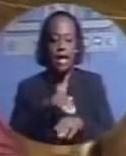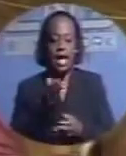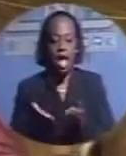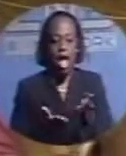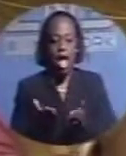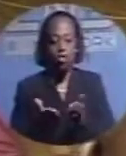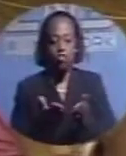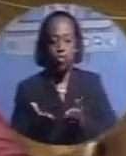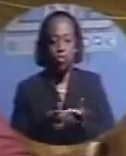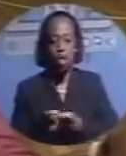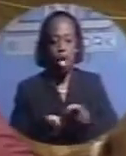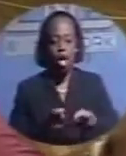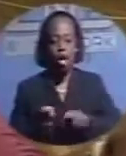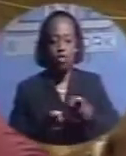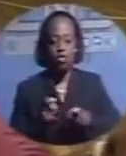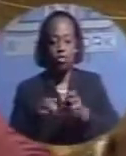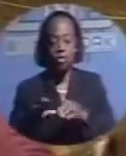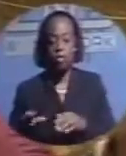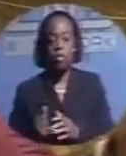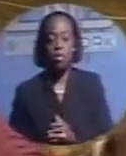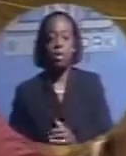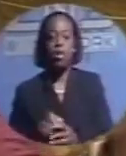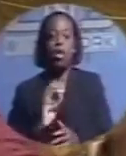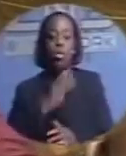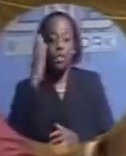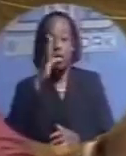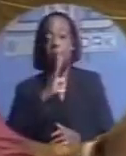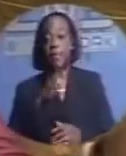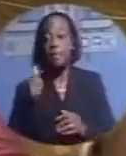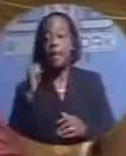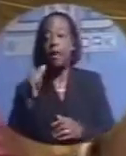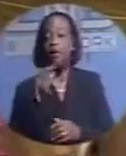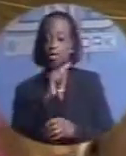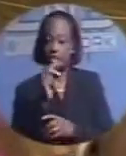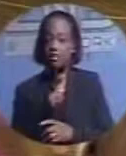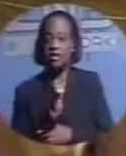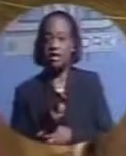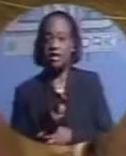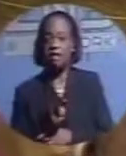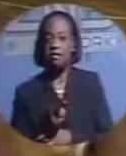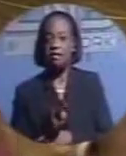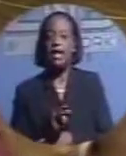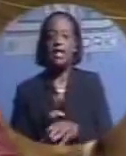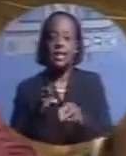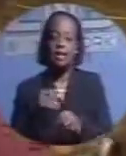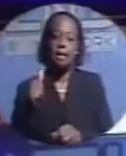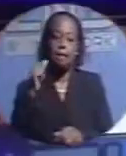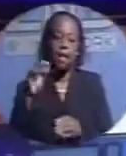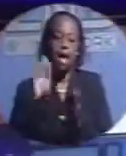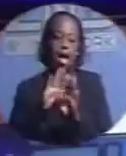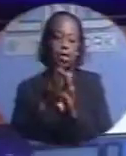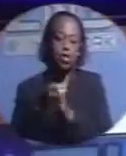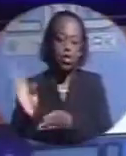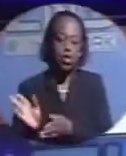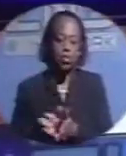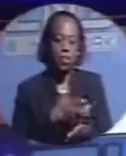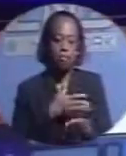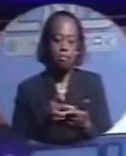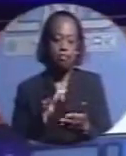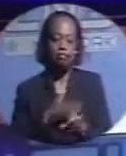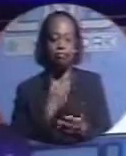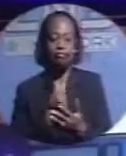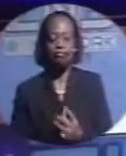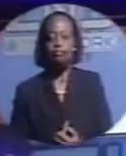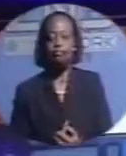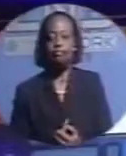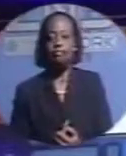We'll be back on Thursday. And you know, it's a minor prediction. Okay, so we can take the backdoor sweep on them. Well,